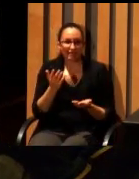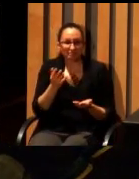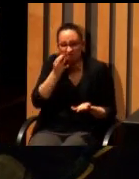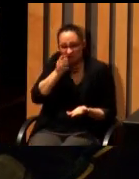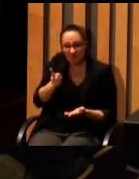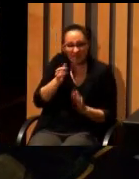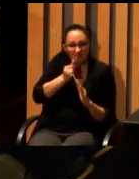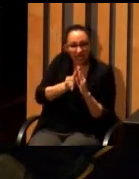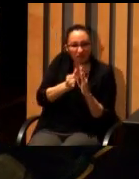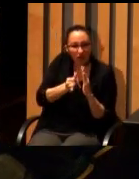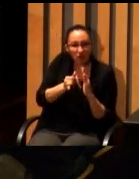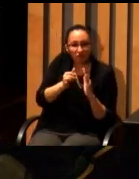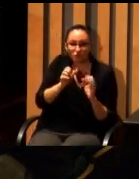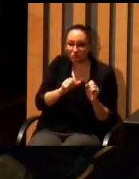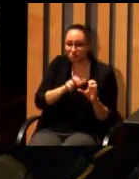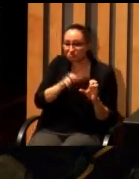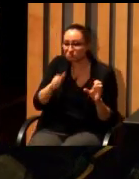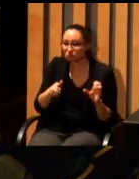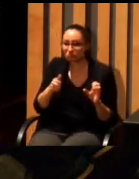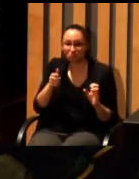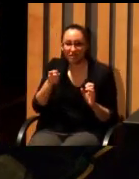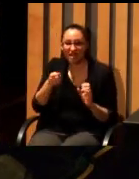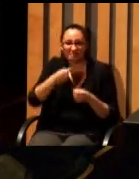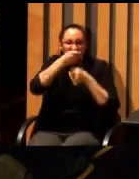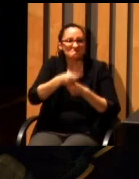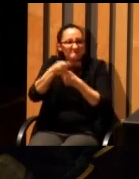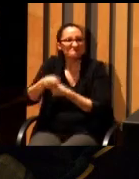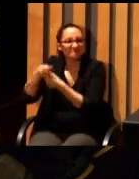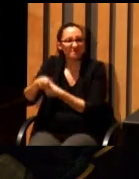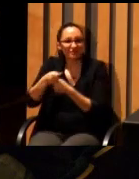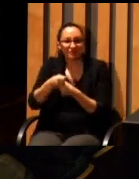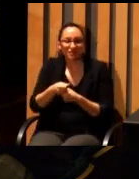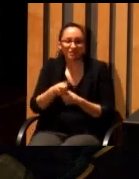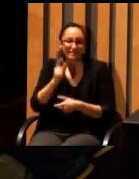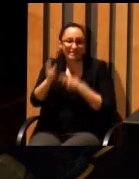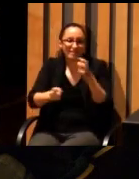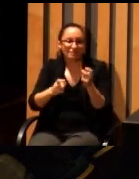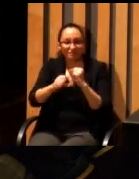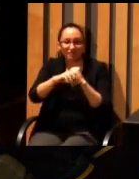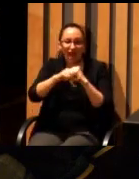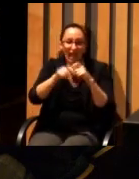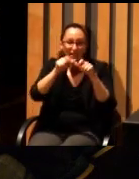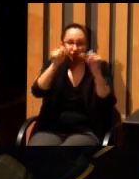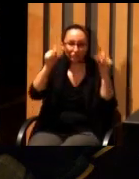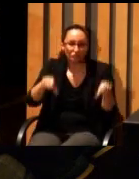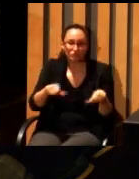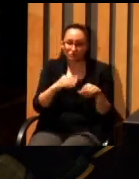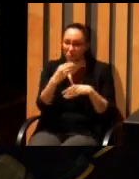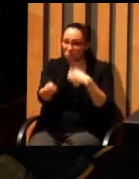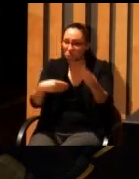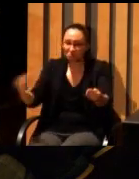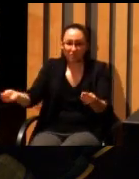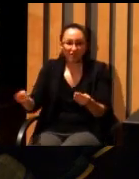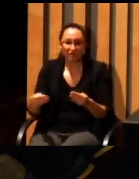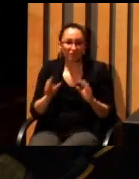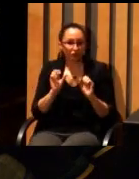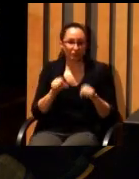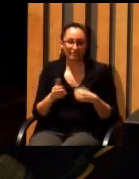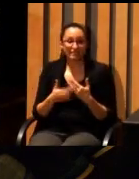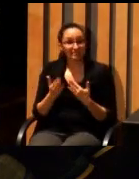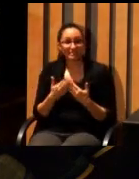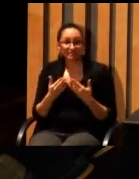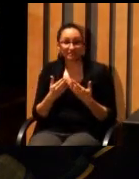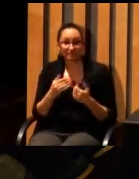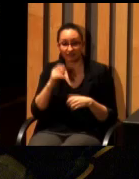the stadium, and you could just hit them with all your flyers and your statements. Anyway, then they, you